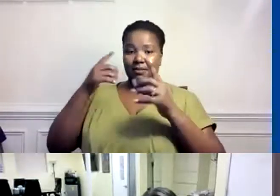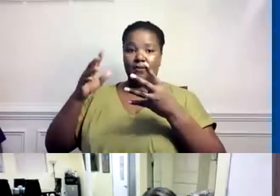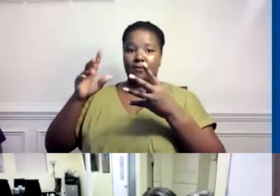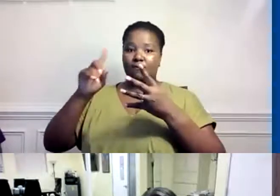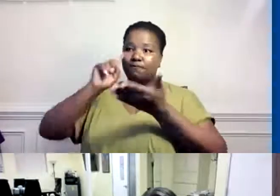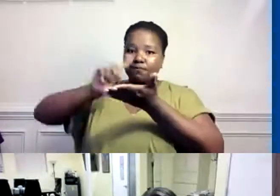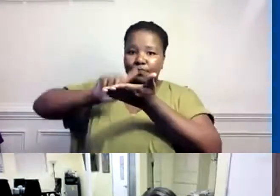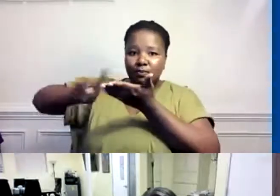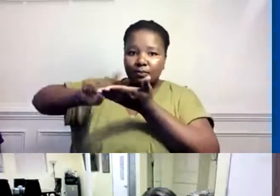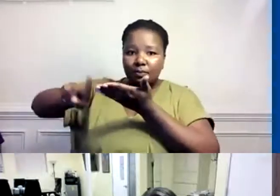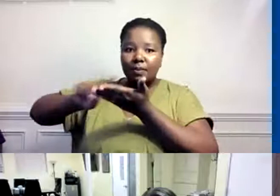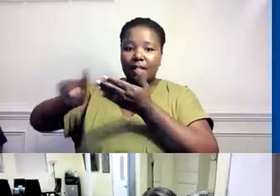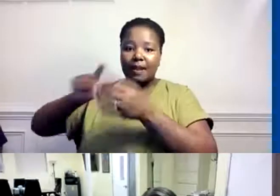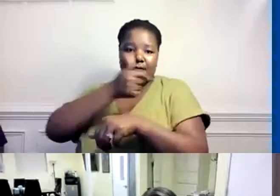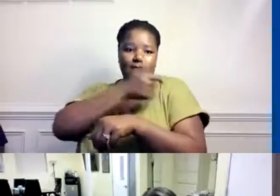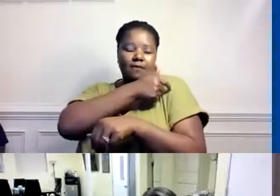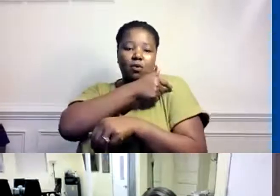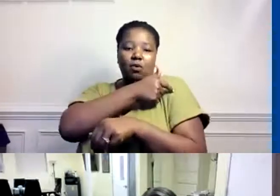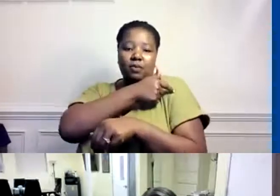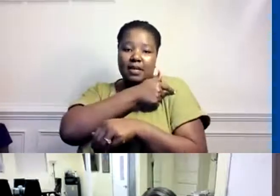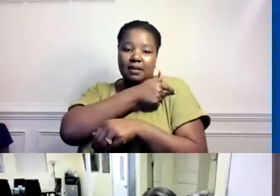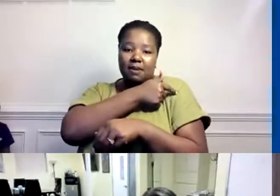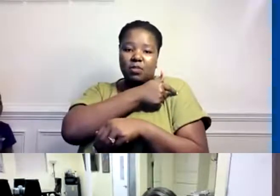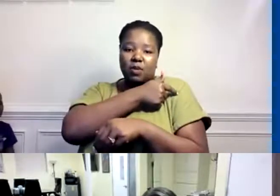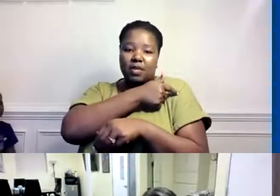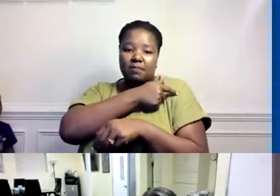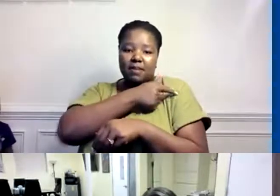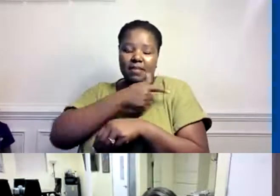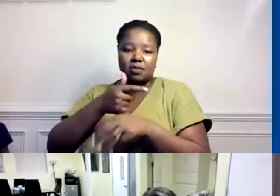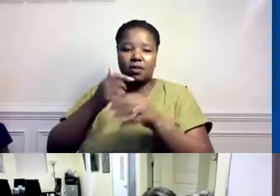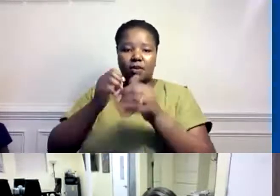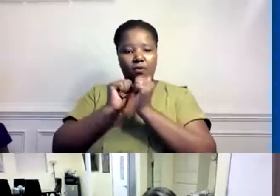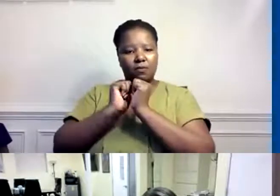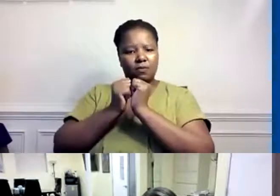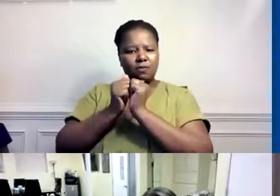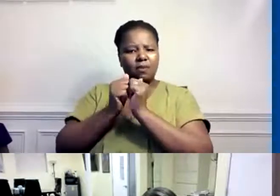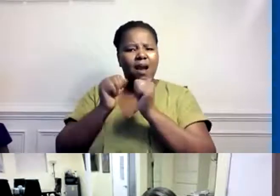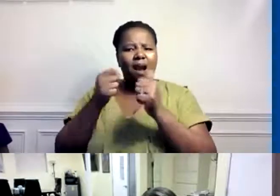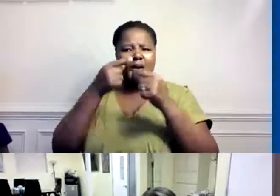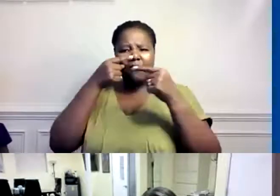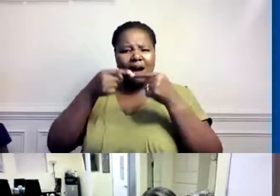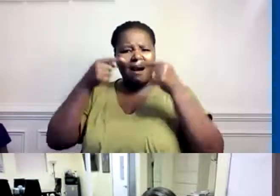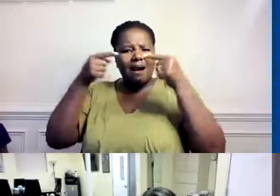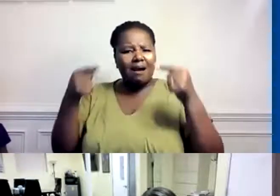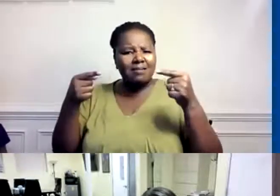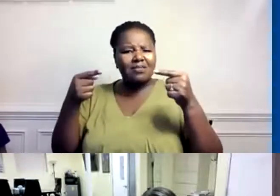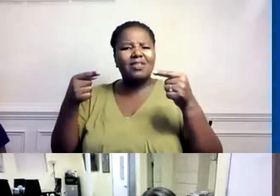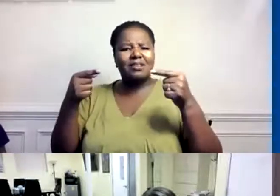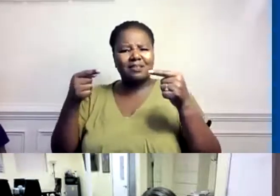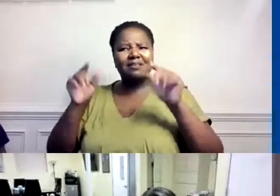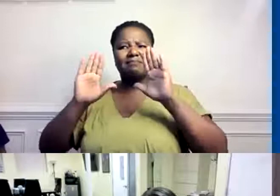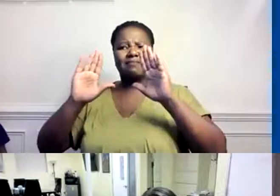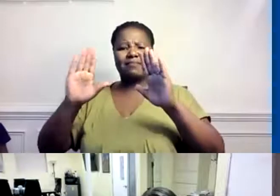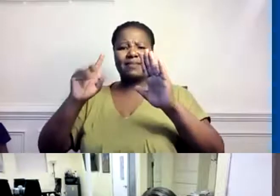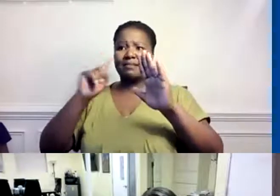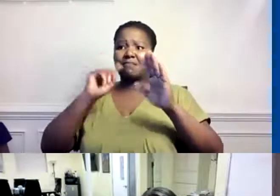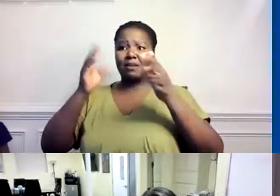is if you have a history of just severe allergies overall,